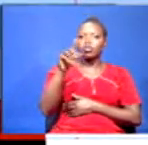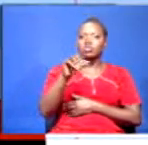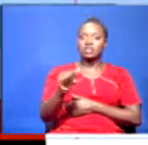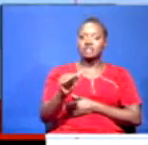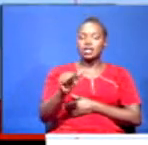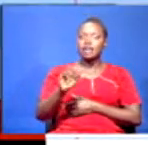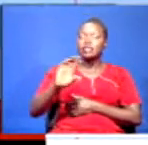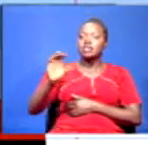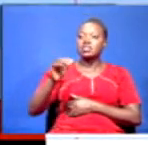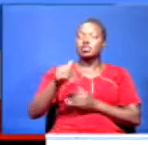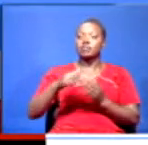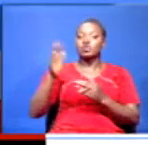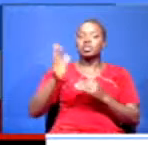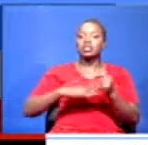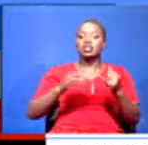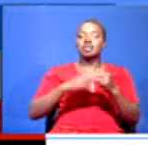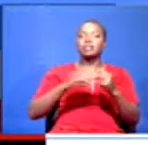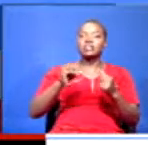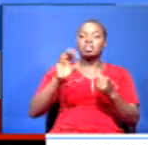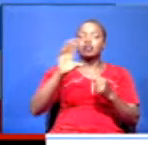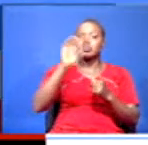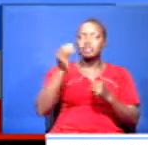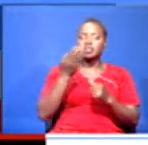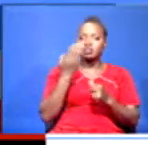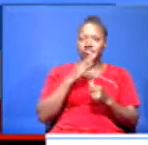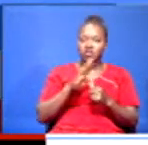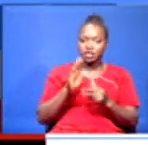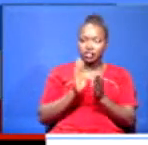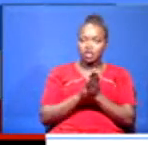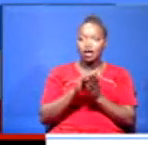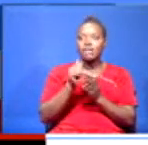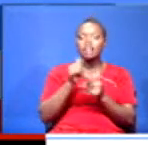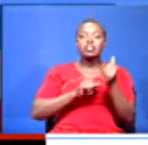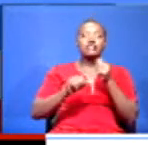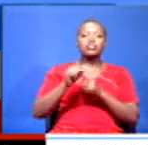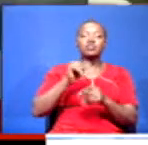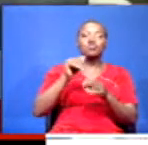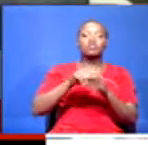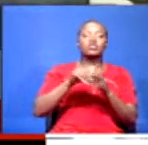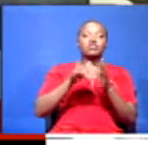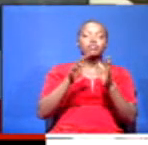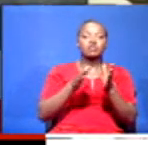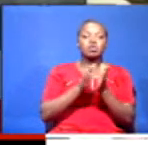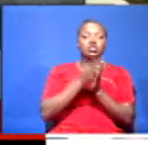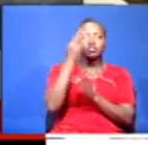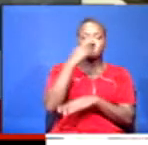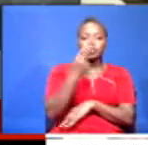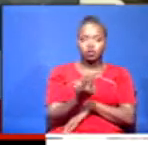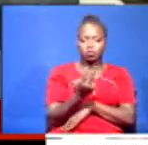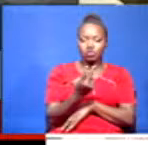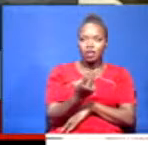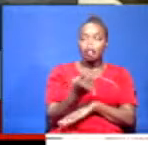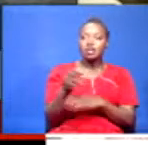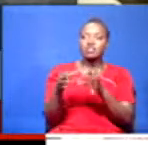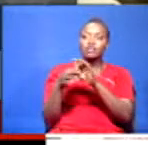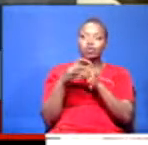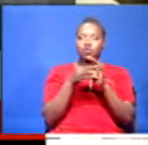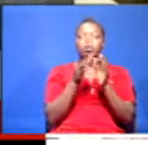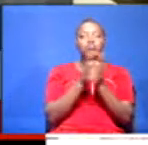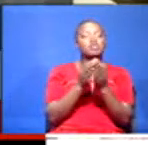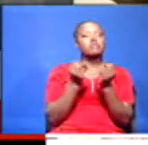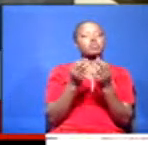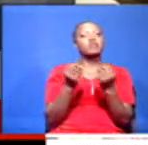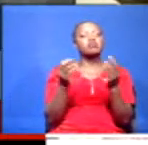than 80% complete, has given way for a new round of investments in Phase 2. Collaborations with very many